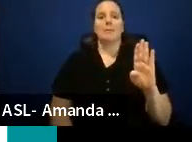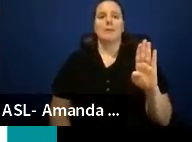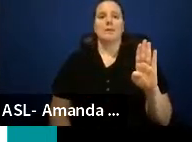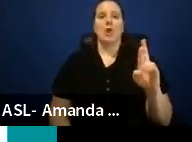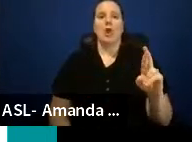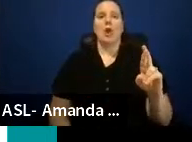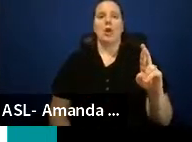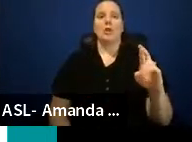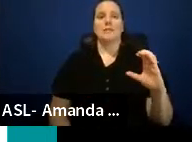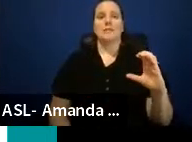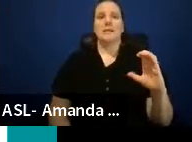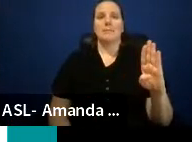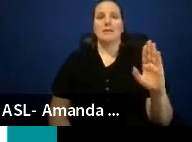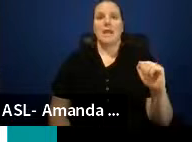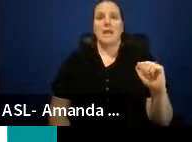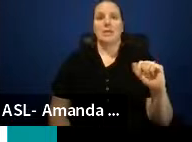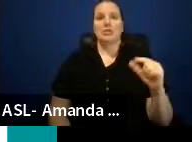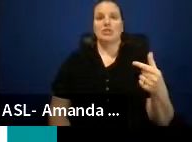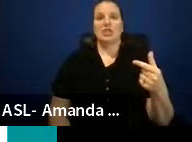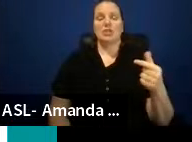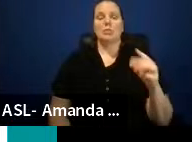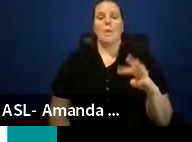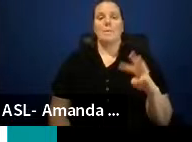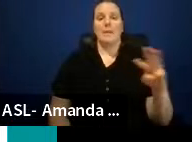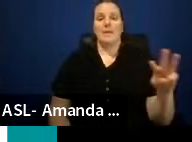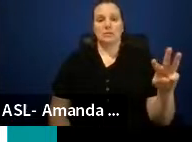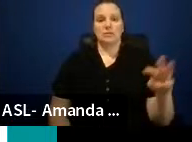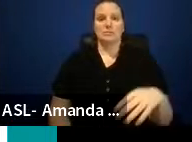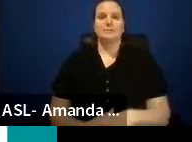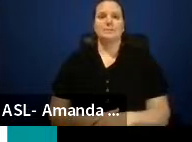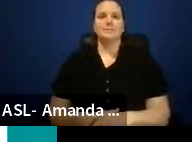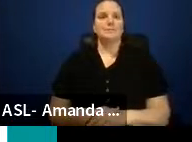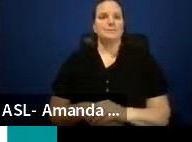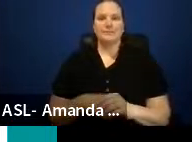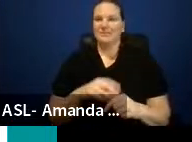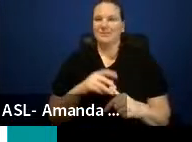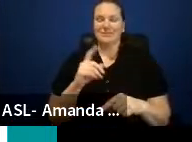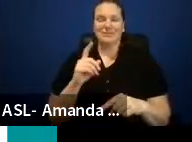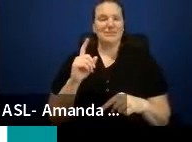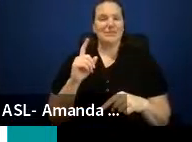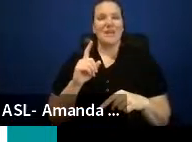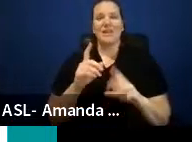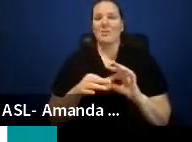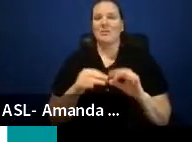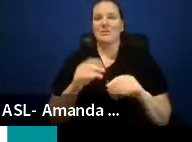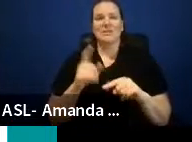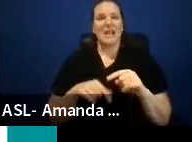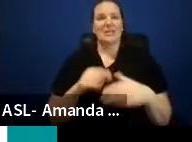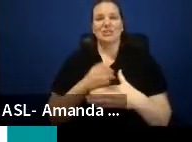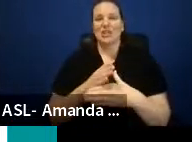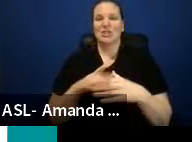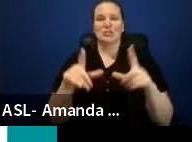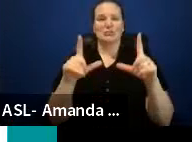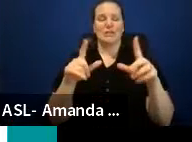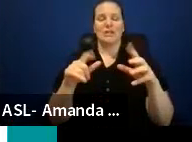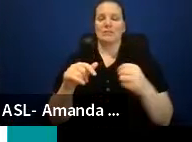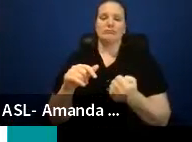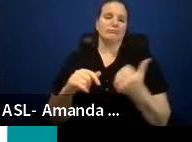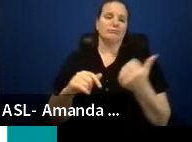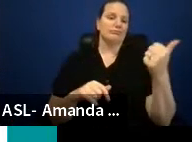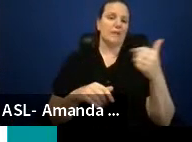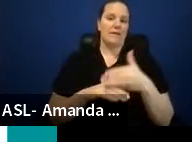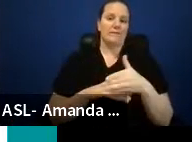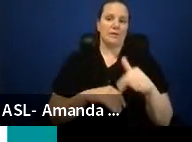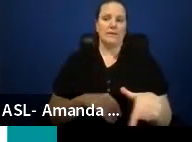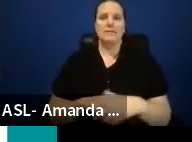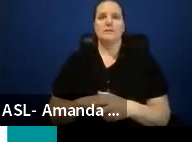meeting webpage. Commenters will not be allowed to share their screens and will be removed from the room once the public comment period concludes. To